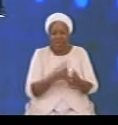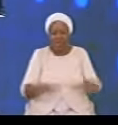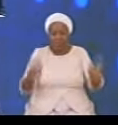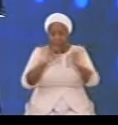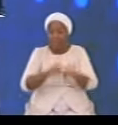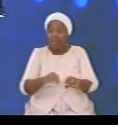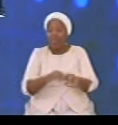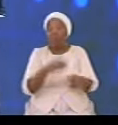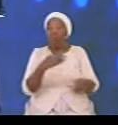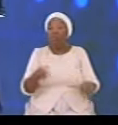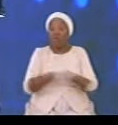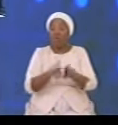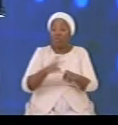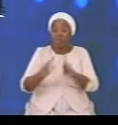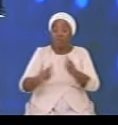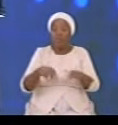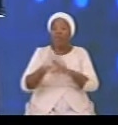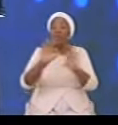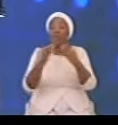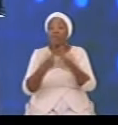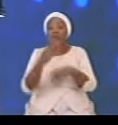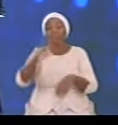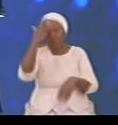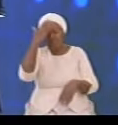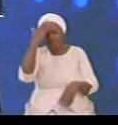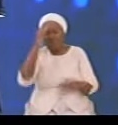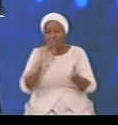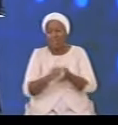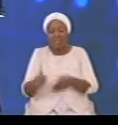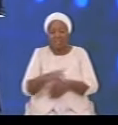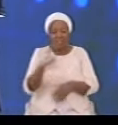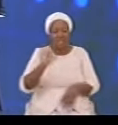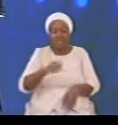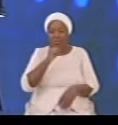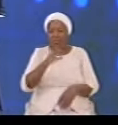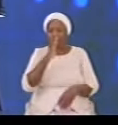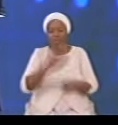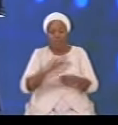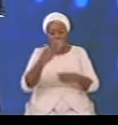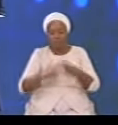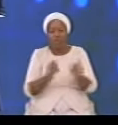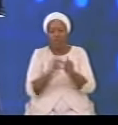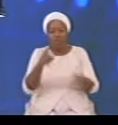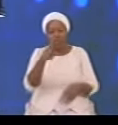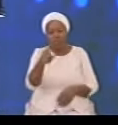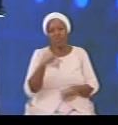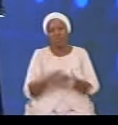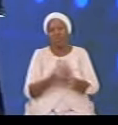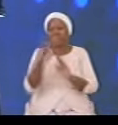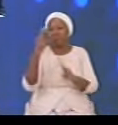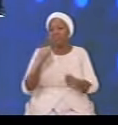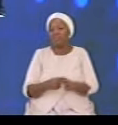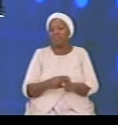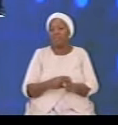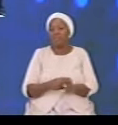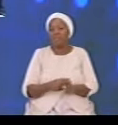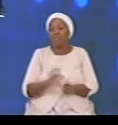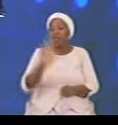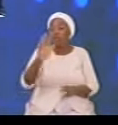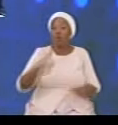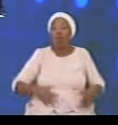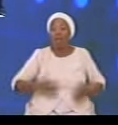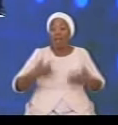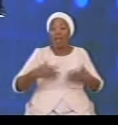the people in your family will know that they cannot be complete without you. Your